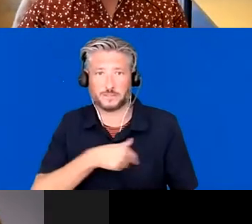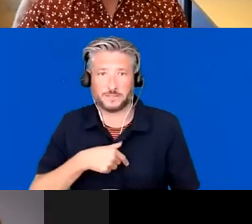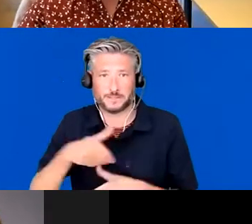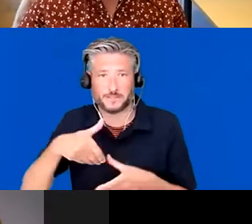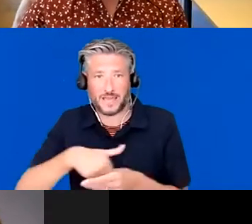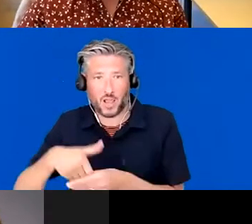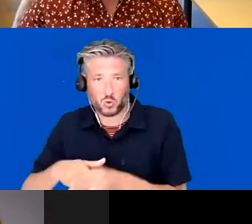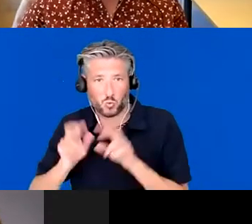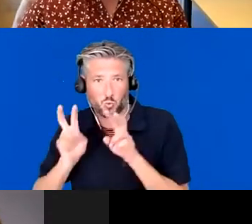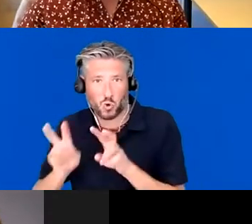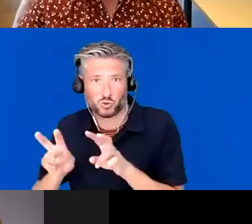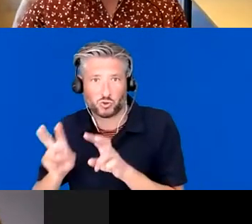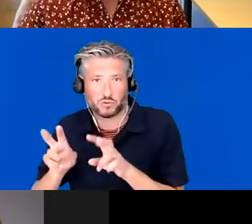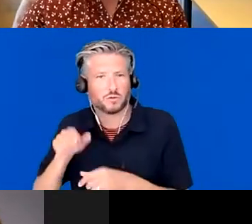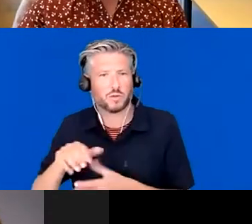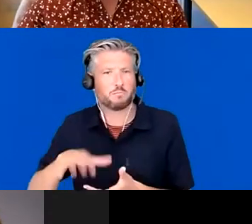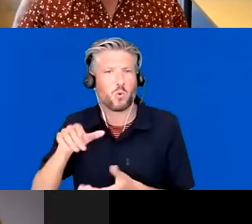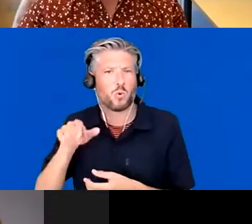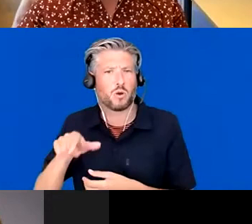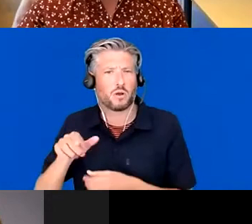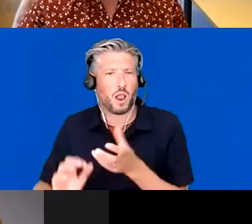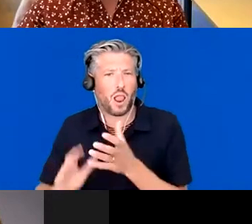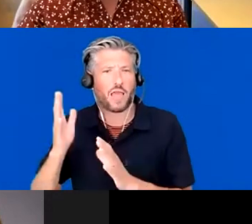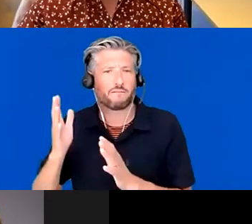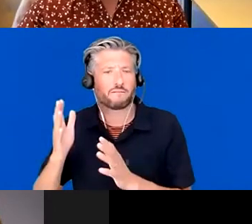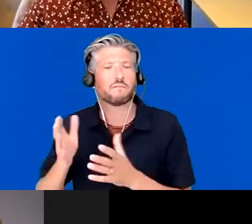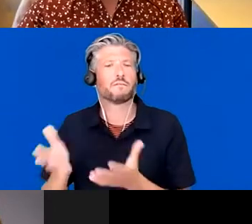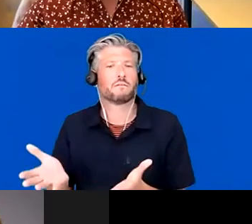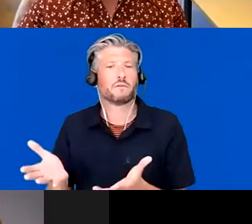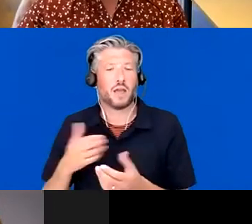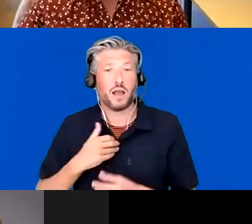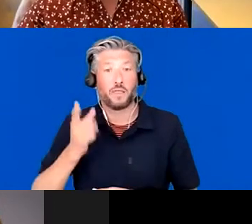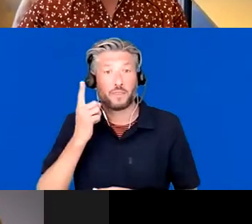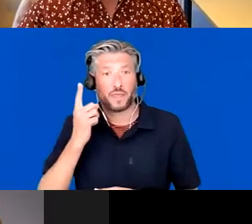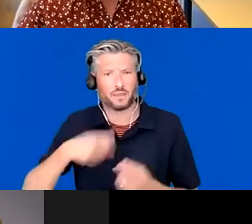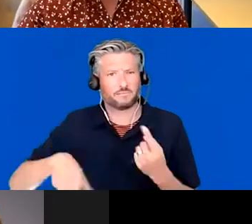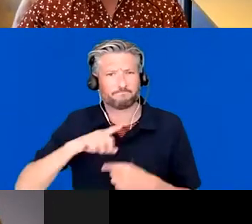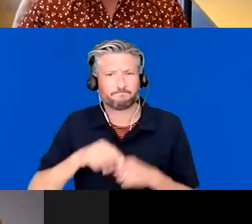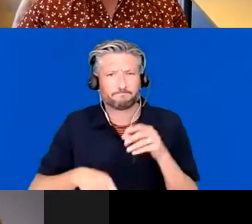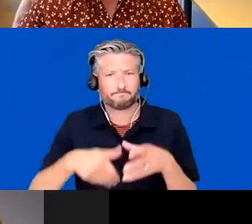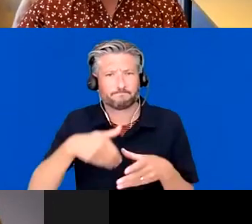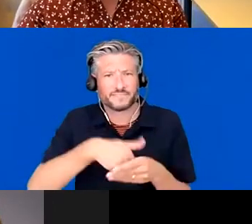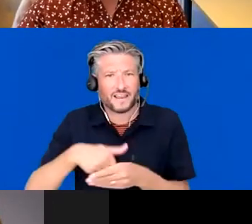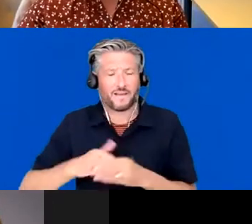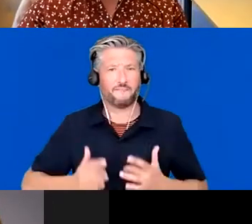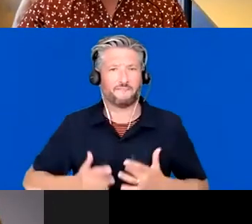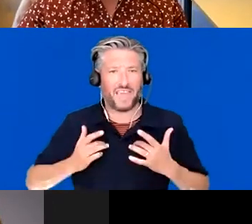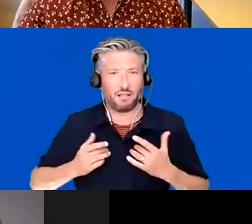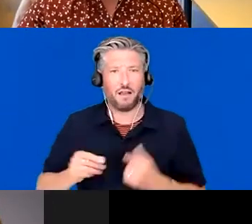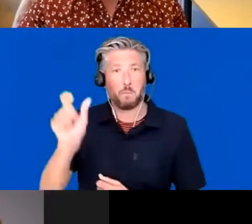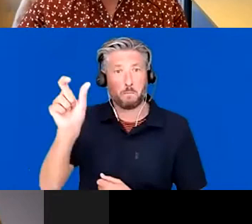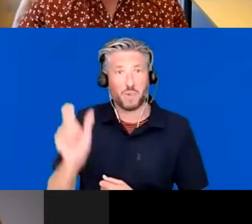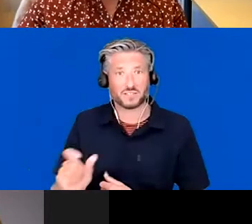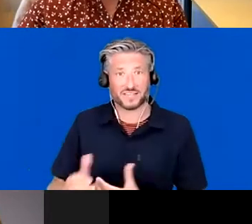there's something about just this sort of immediacy, that you know that somebody is there talking to you right away, that to me feels very different when somebody is